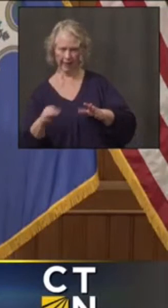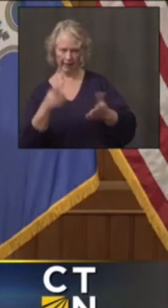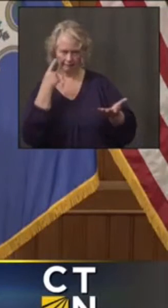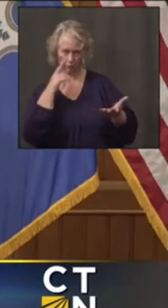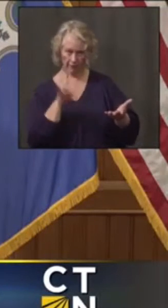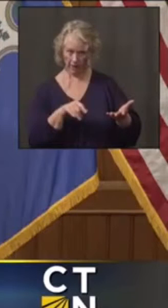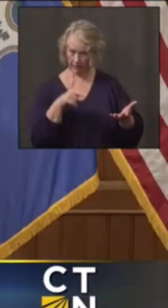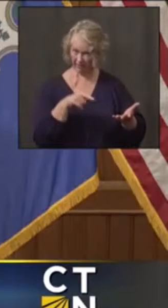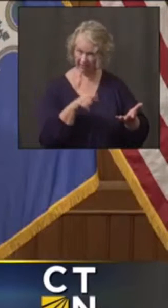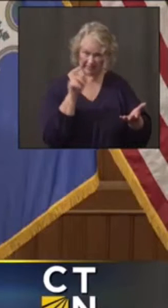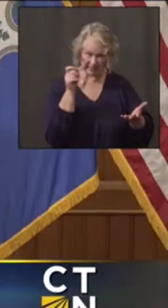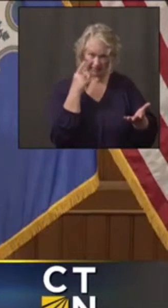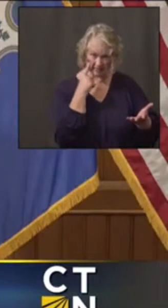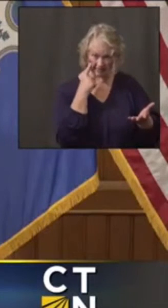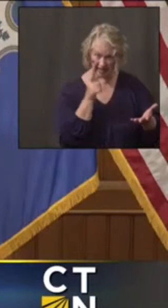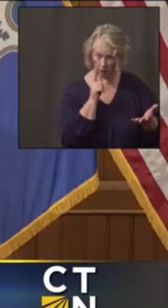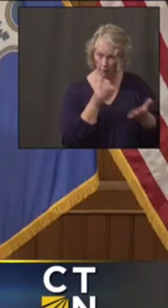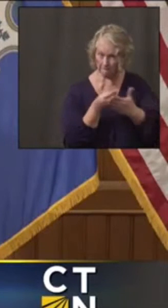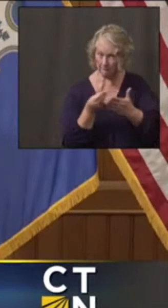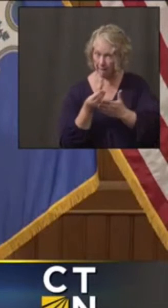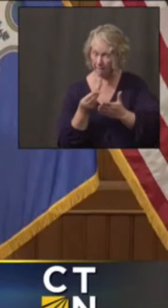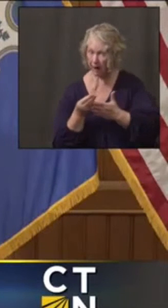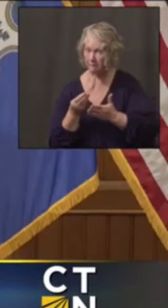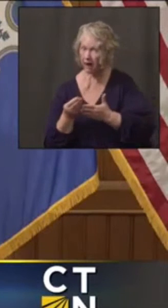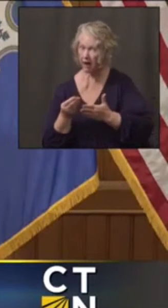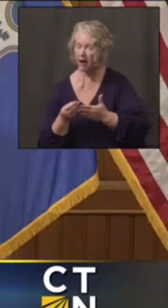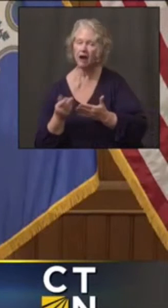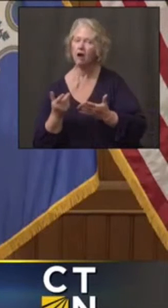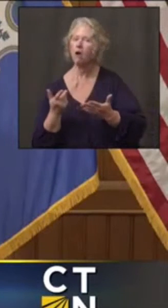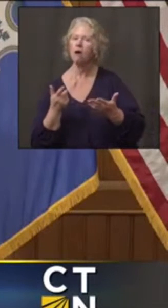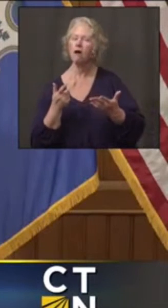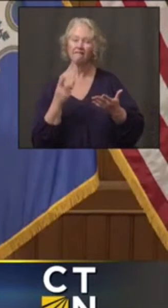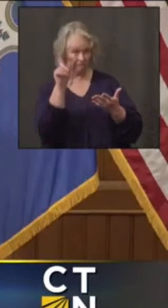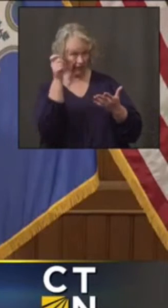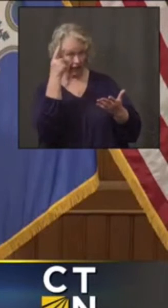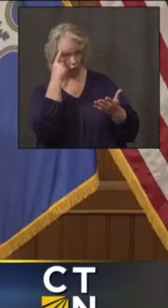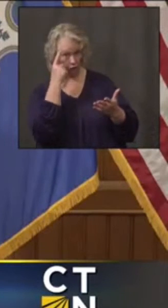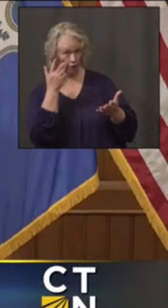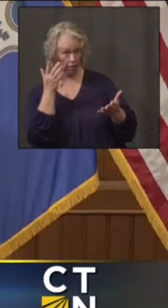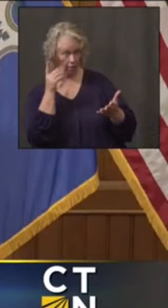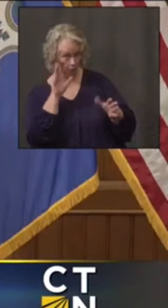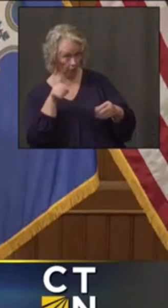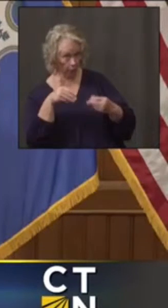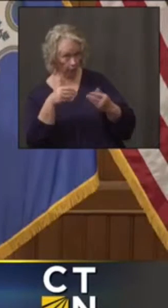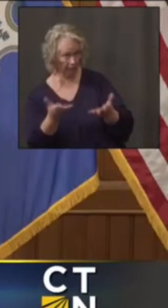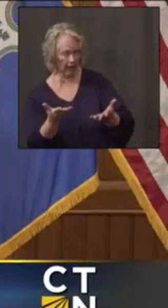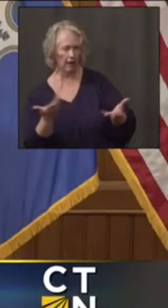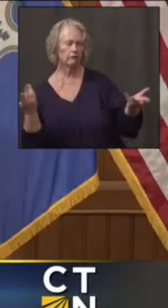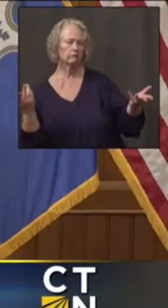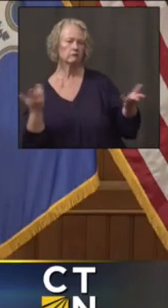purchase and, I guess, install them? Is this something the federal government will be asked to do?